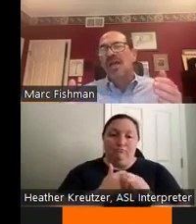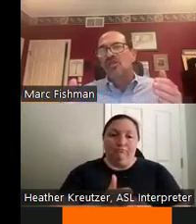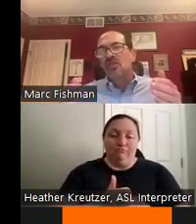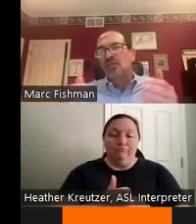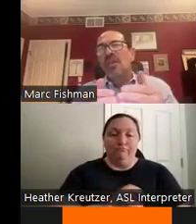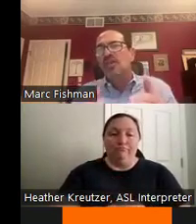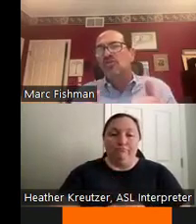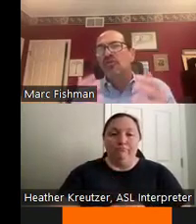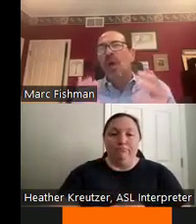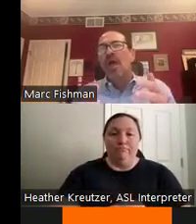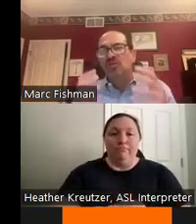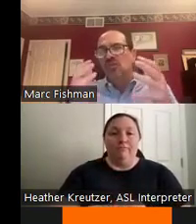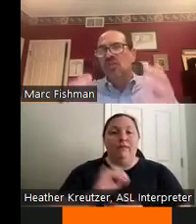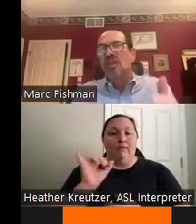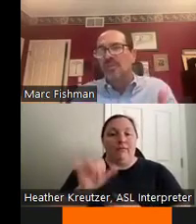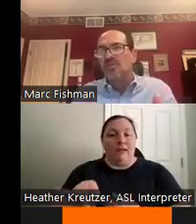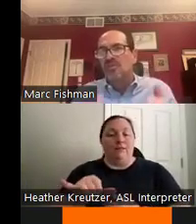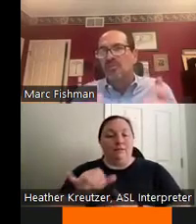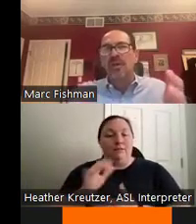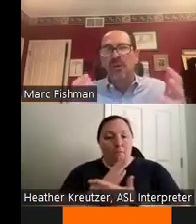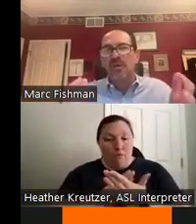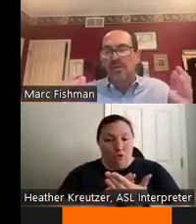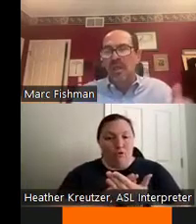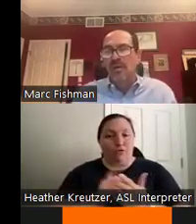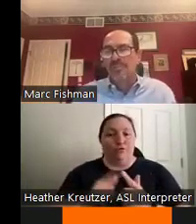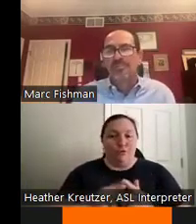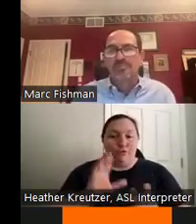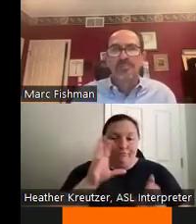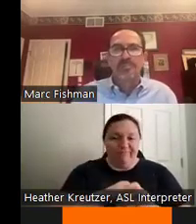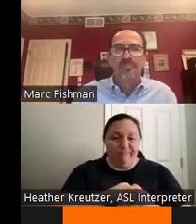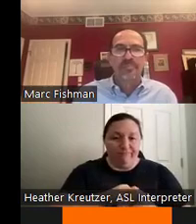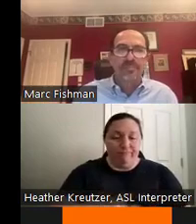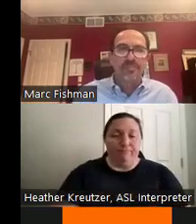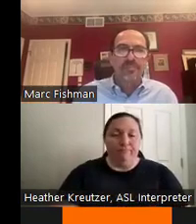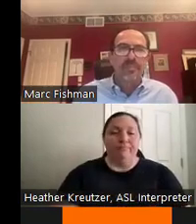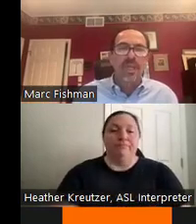instance as the thin edge of the wedge, as the tip of the spear, et cetera.